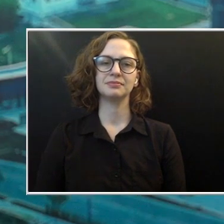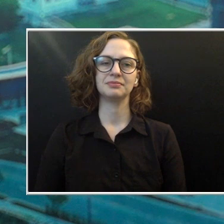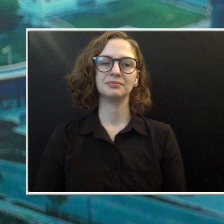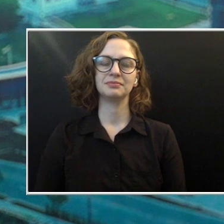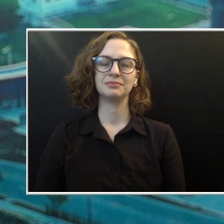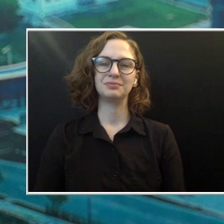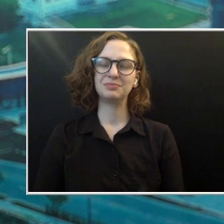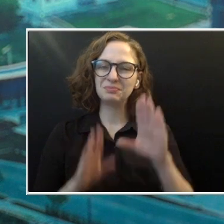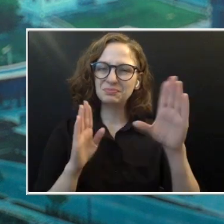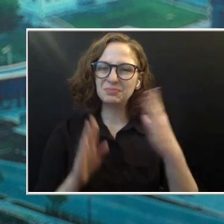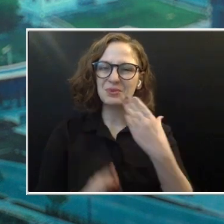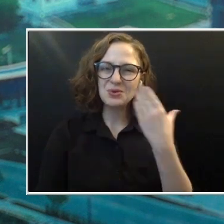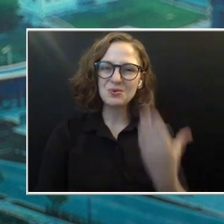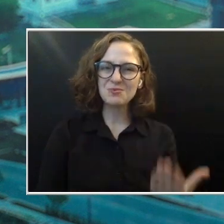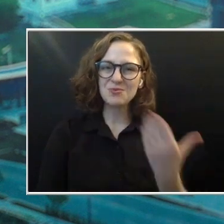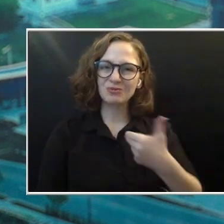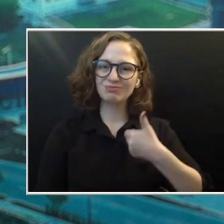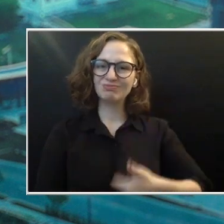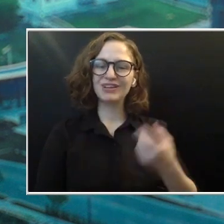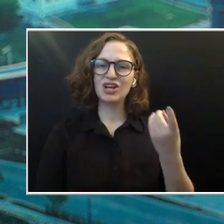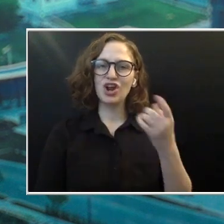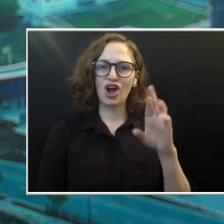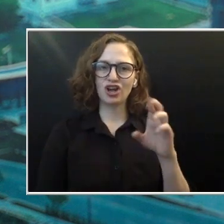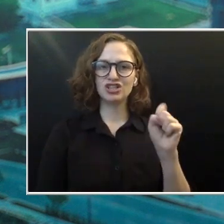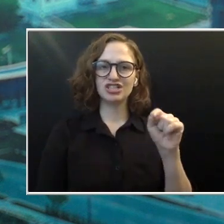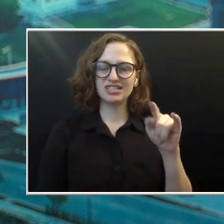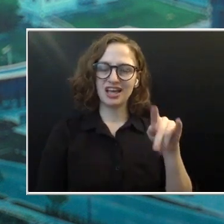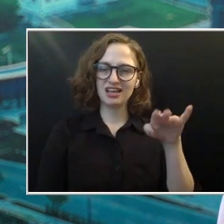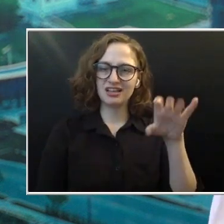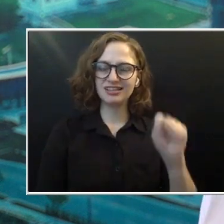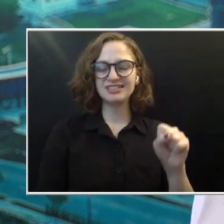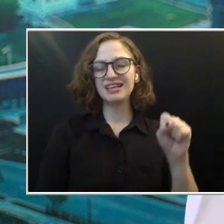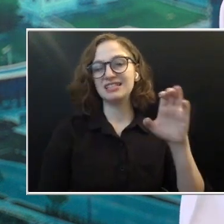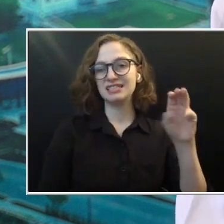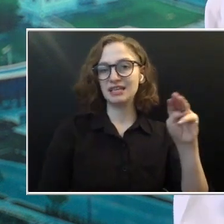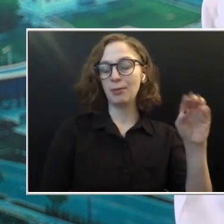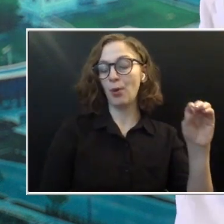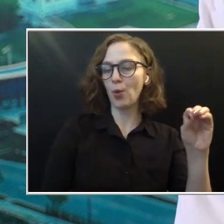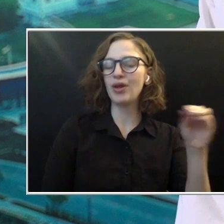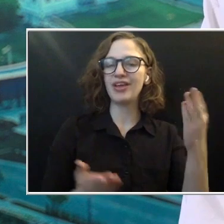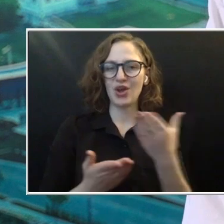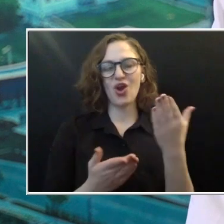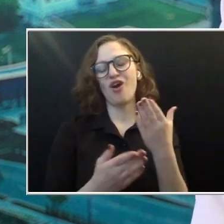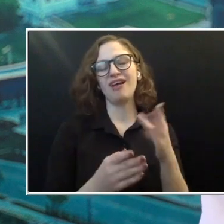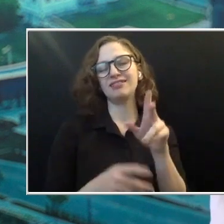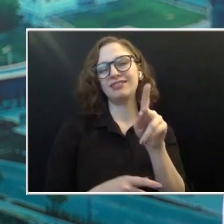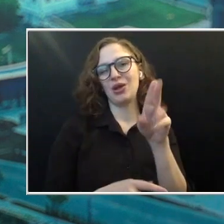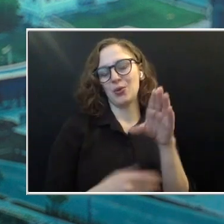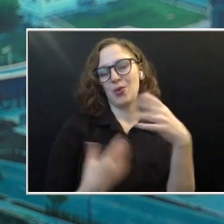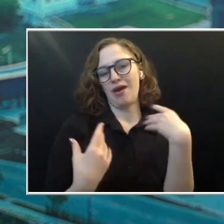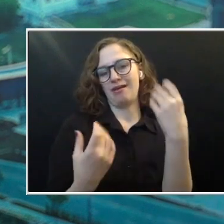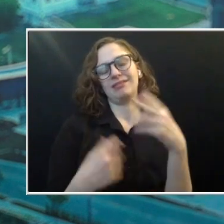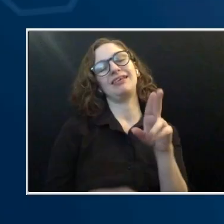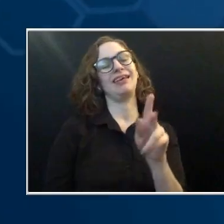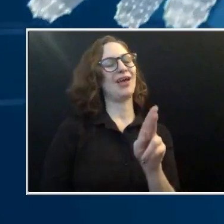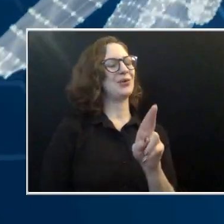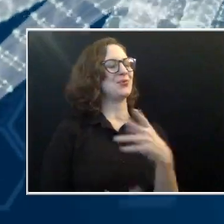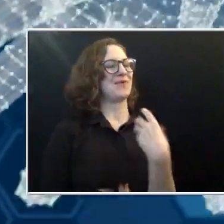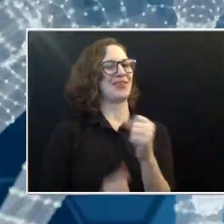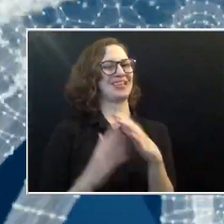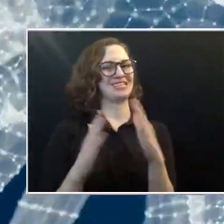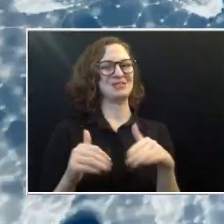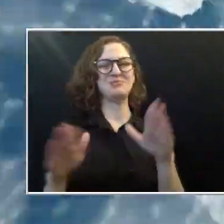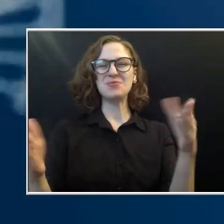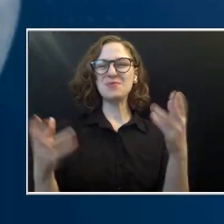morning. I'm Dr. Steve Stites, Chief Medical Officer here at the University of Kansas Health System. Welcome back to Open Mics with Dr. Stites. And this is